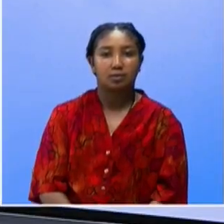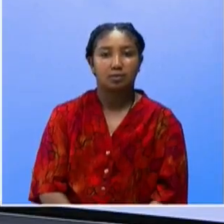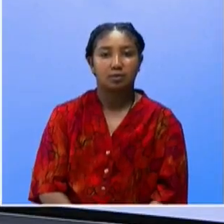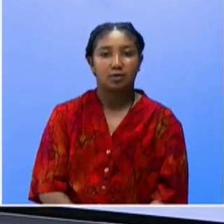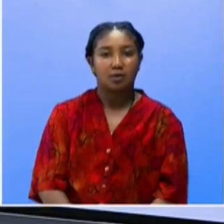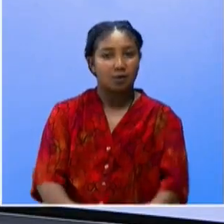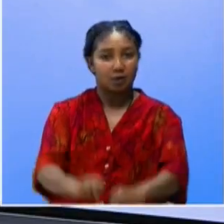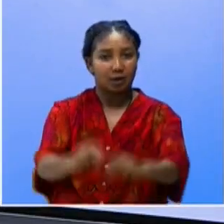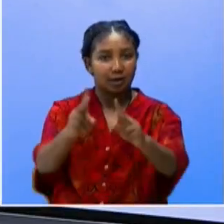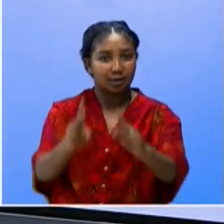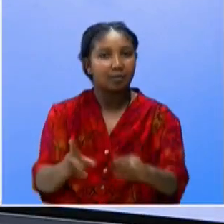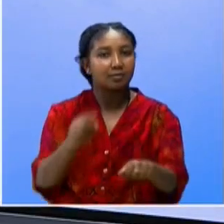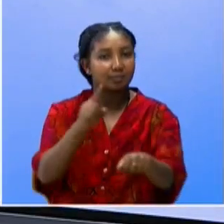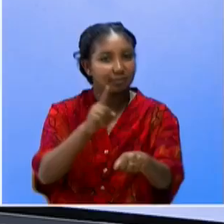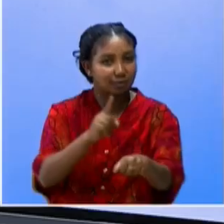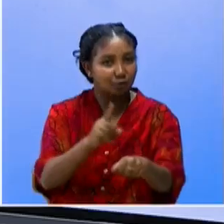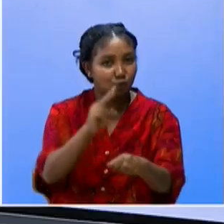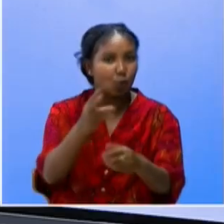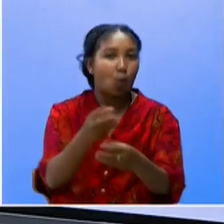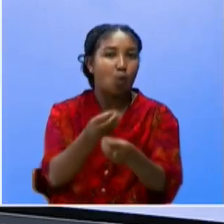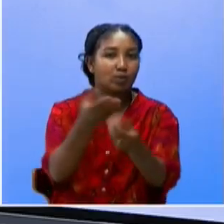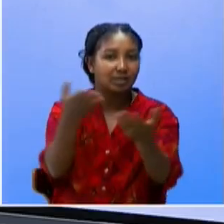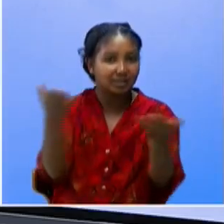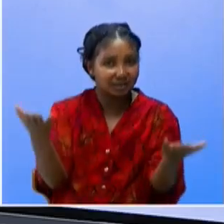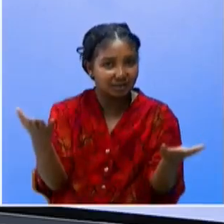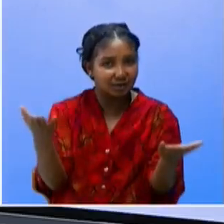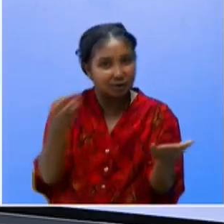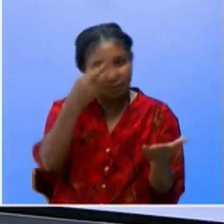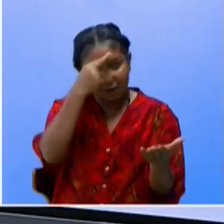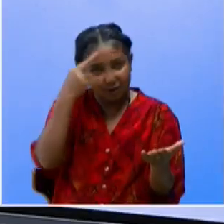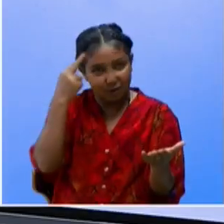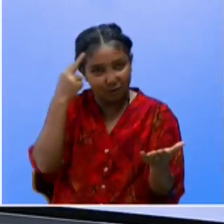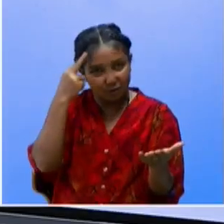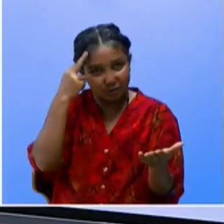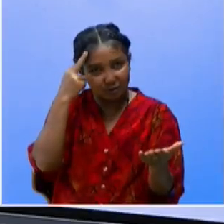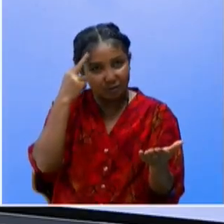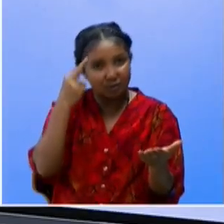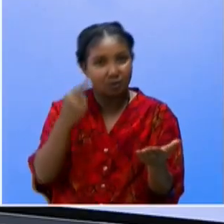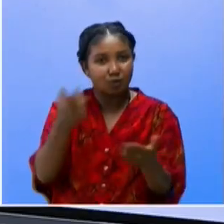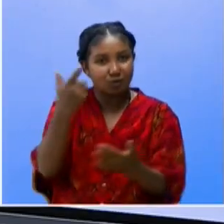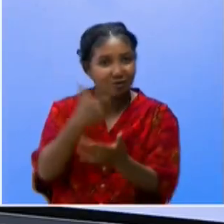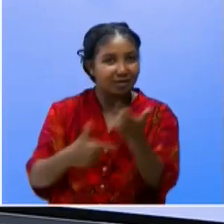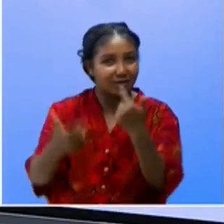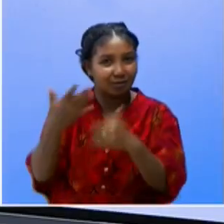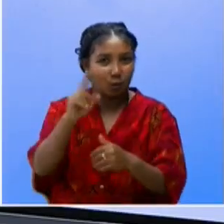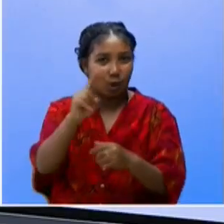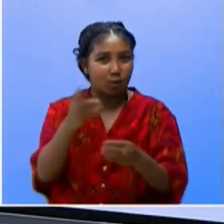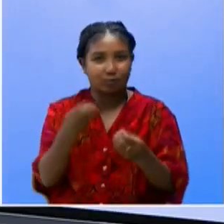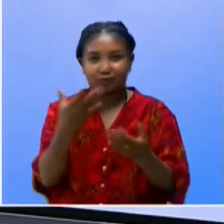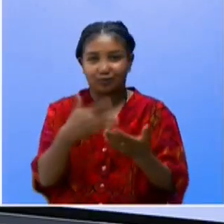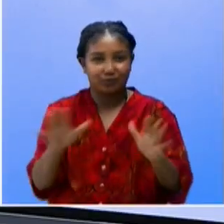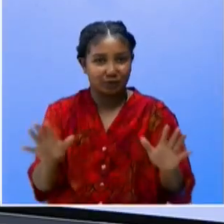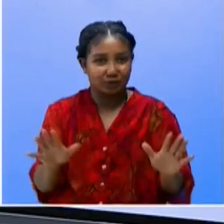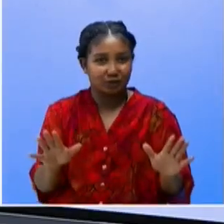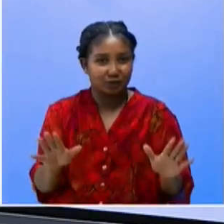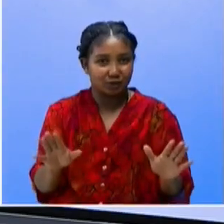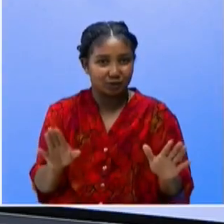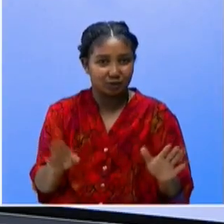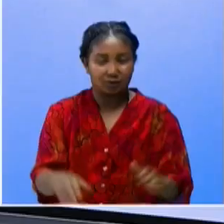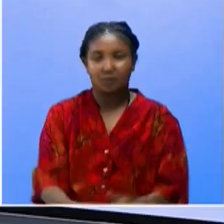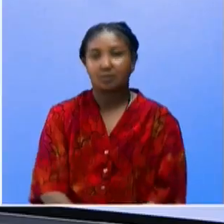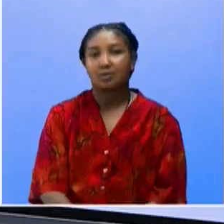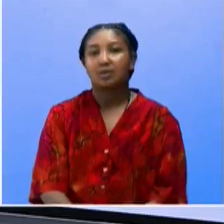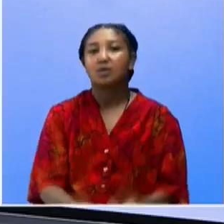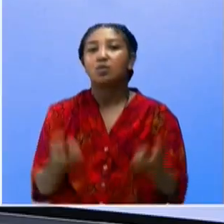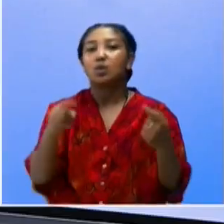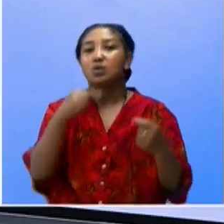Okay, now it's time to talk about two objects because we've discussed about one object. Come on, students.